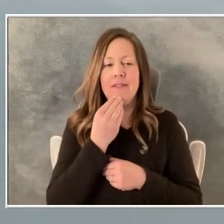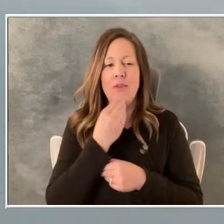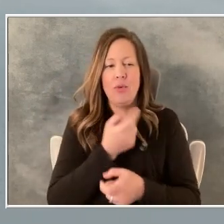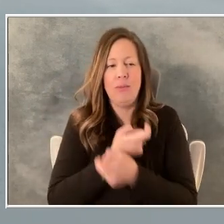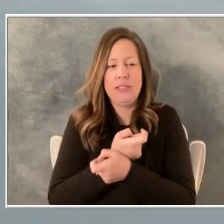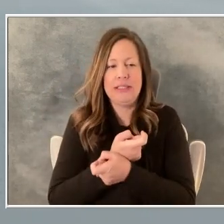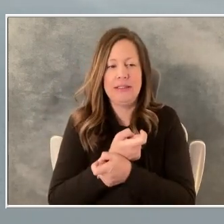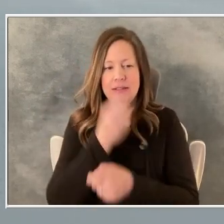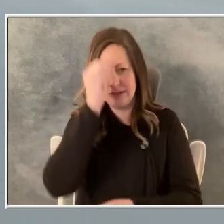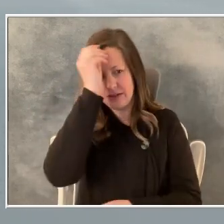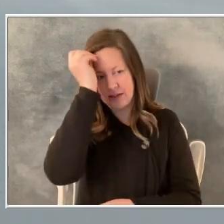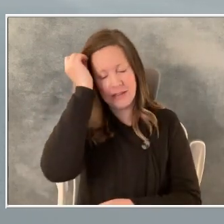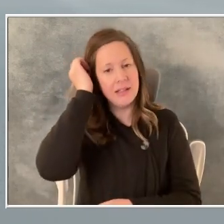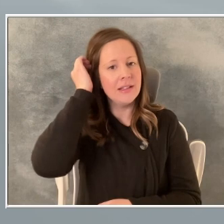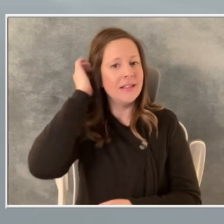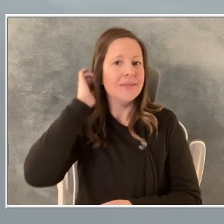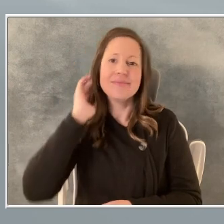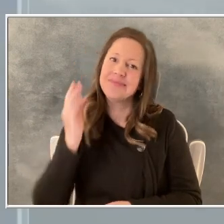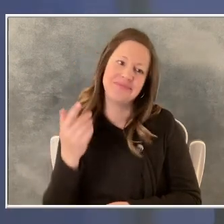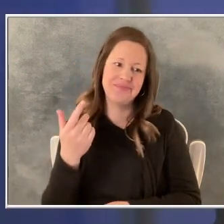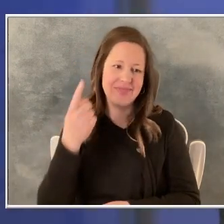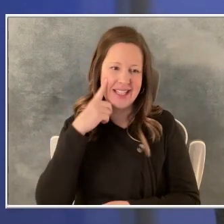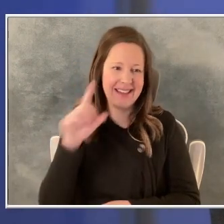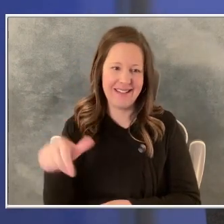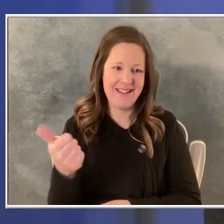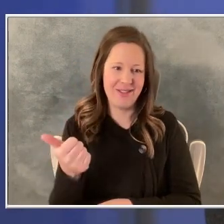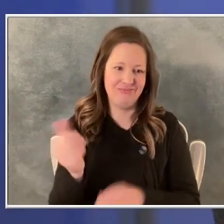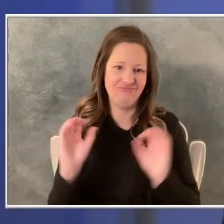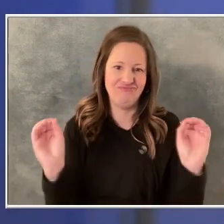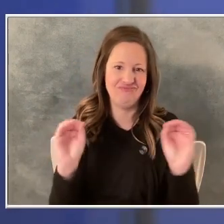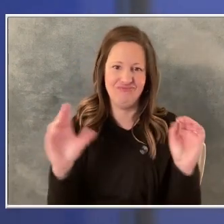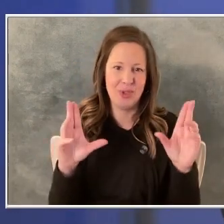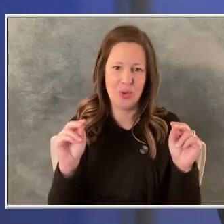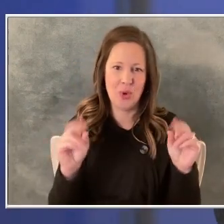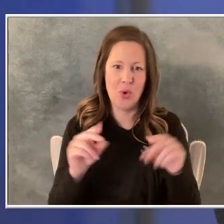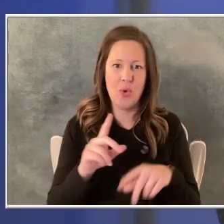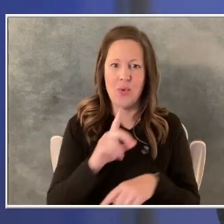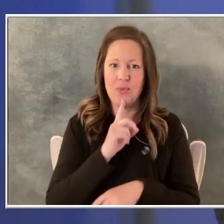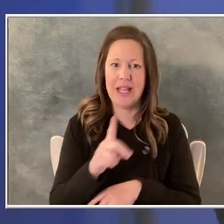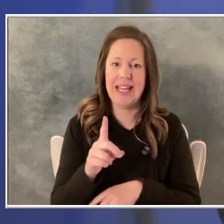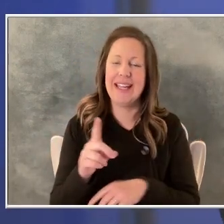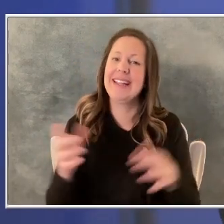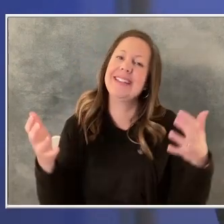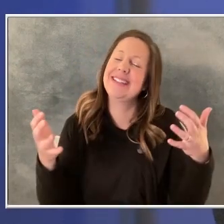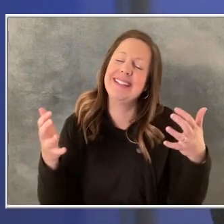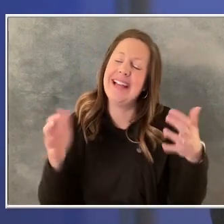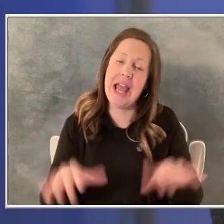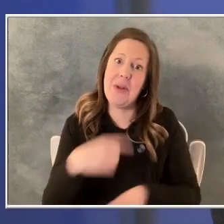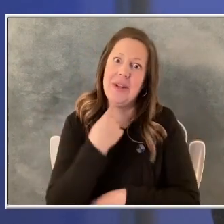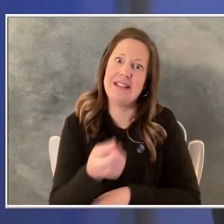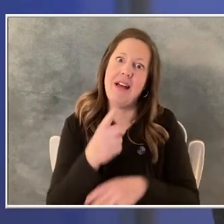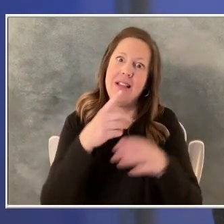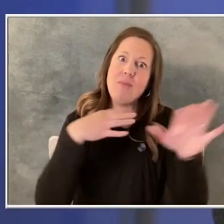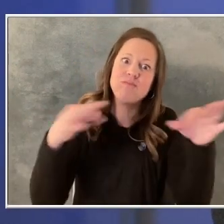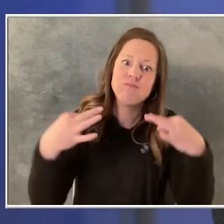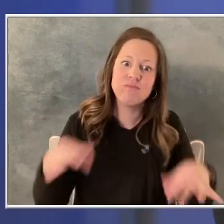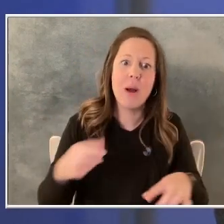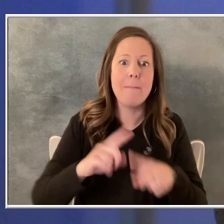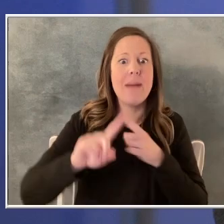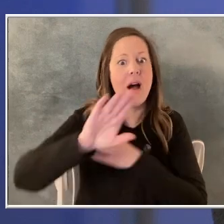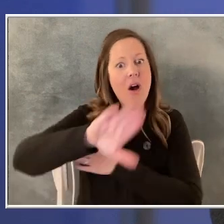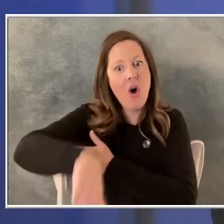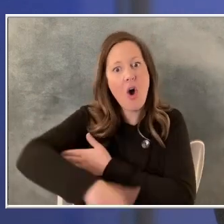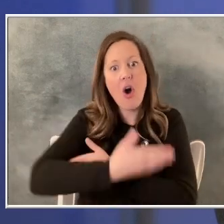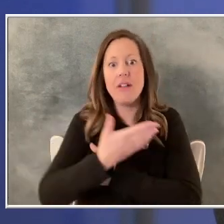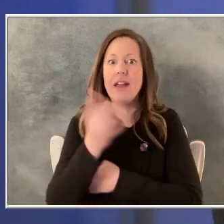could have been anything else. To spare you the great details, it was all night. We've all had some type